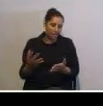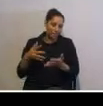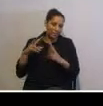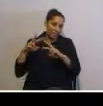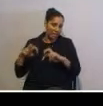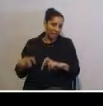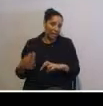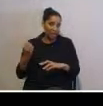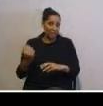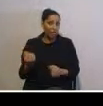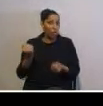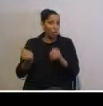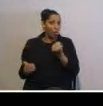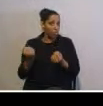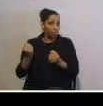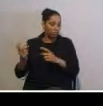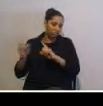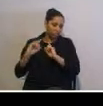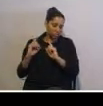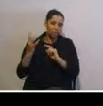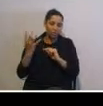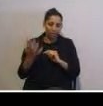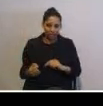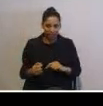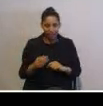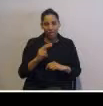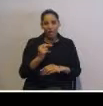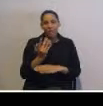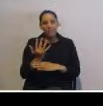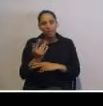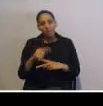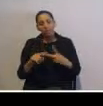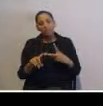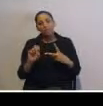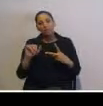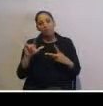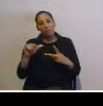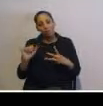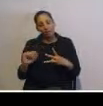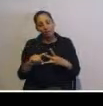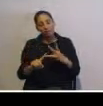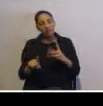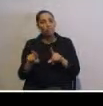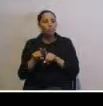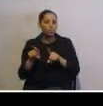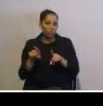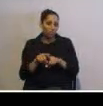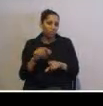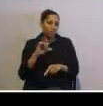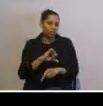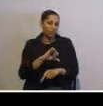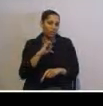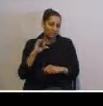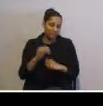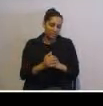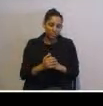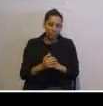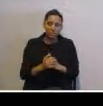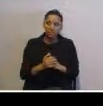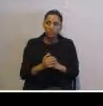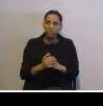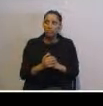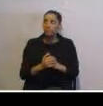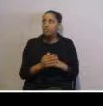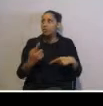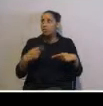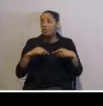that is hanging on us as NESA, as SALGA, and as the municipalities as well. So what